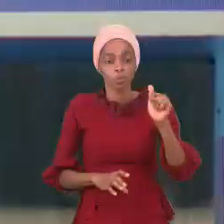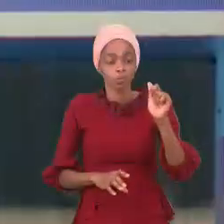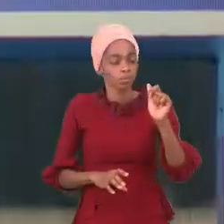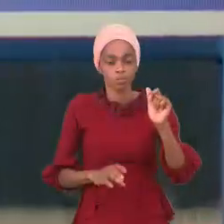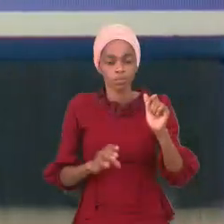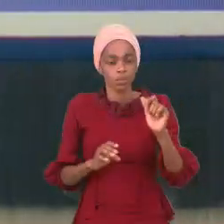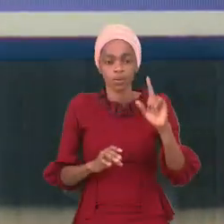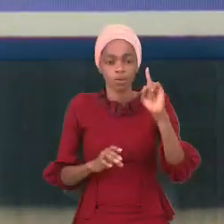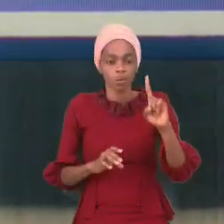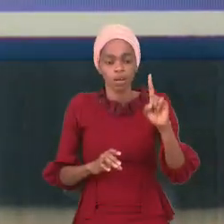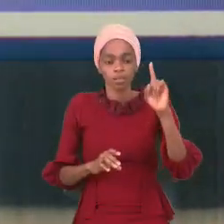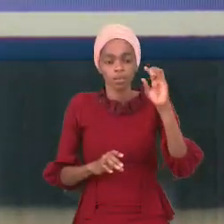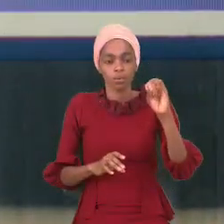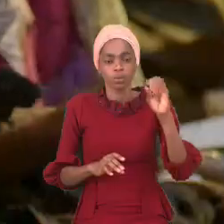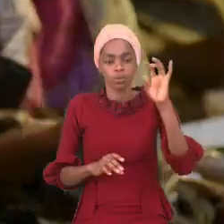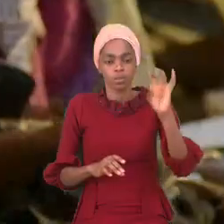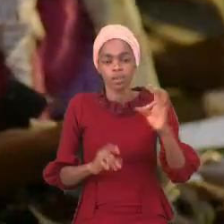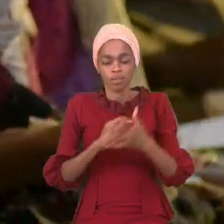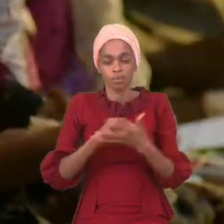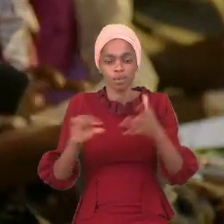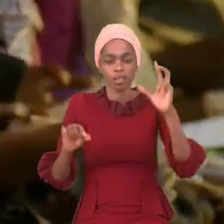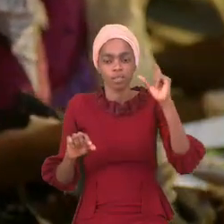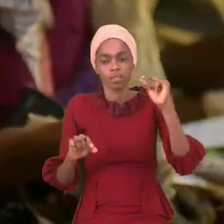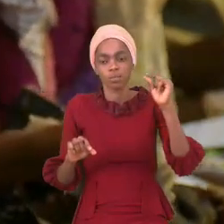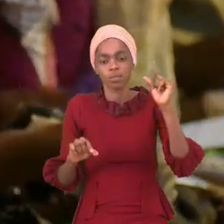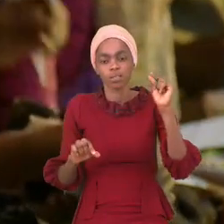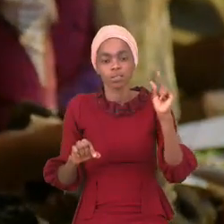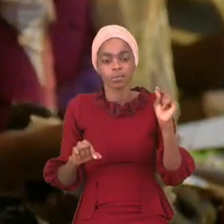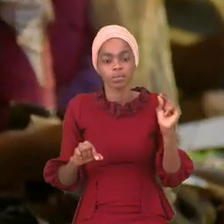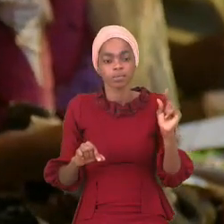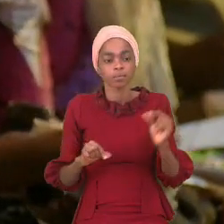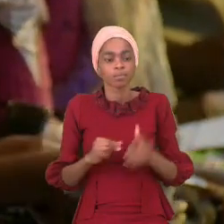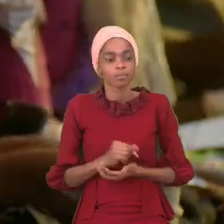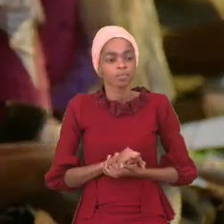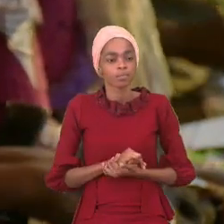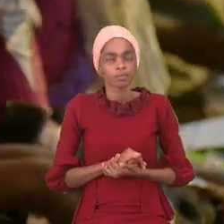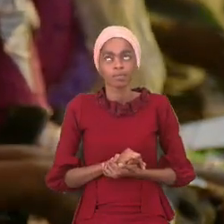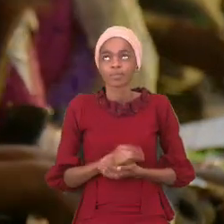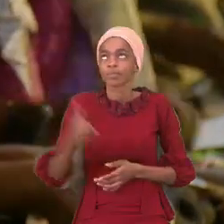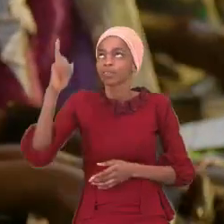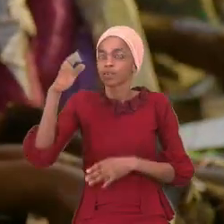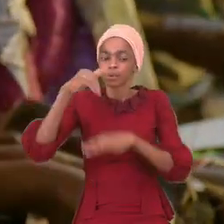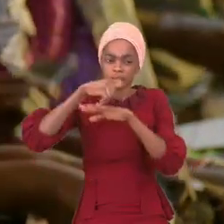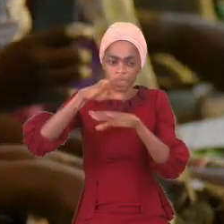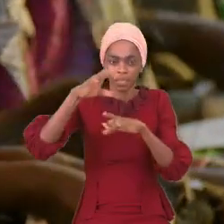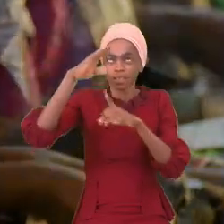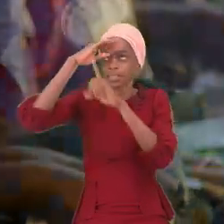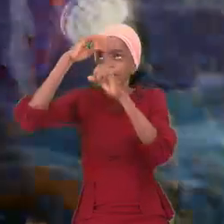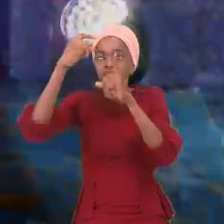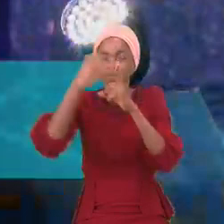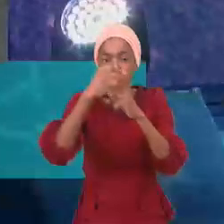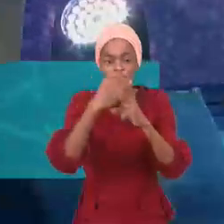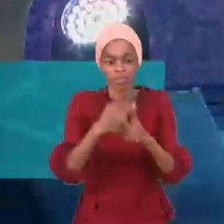verse 20, Psalm 107, we're looking at verse 20. He sent his